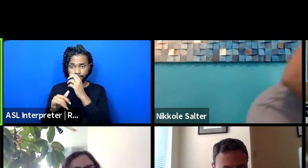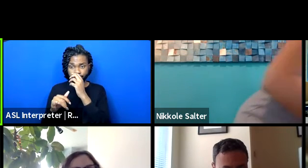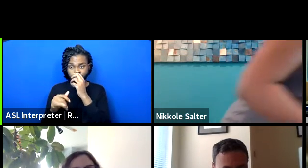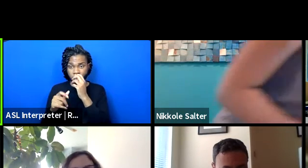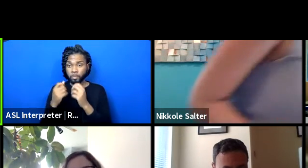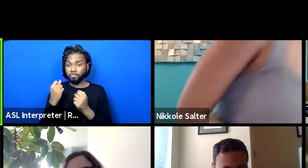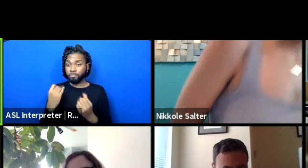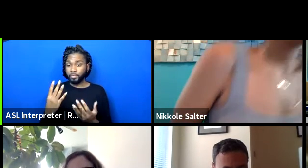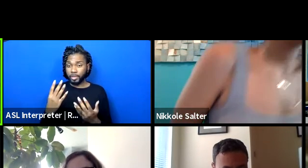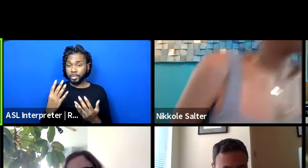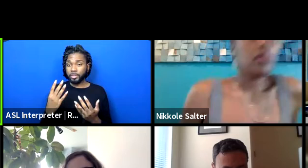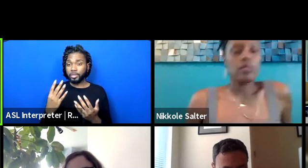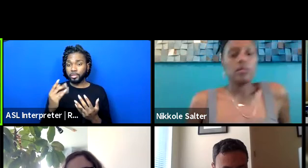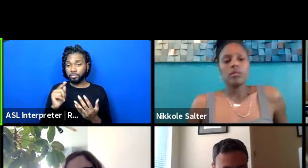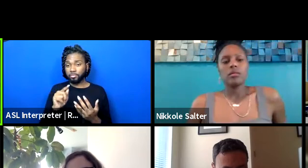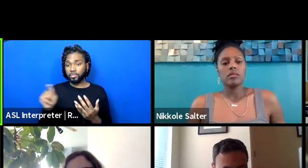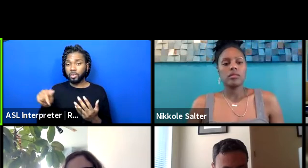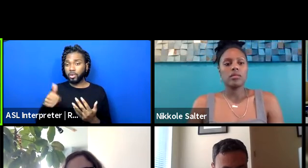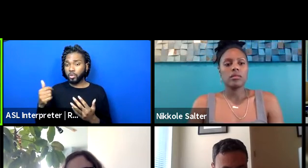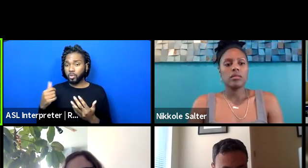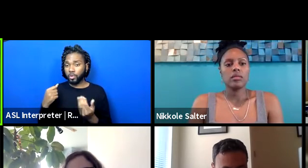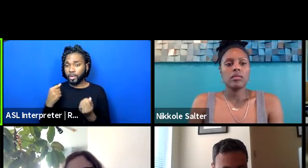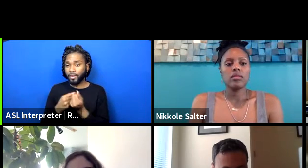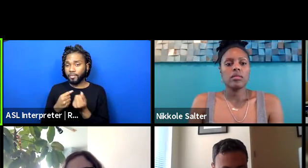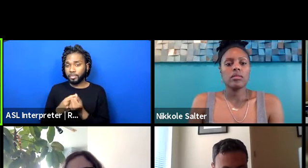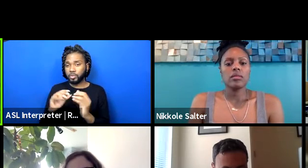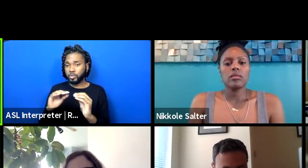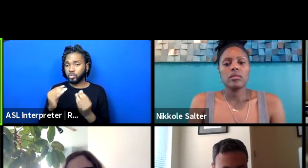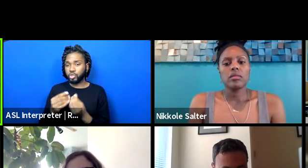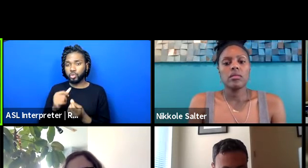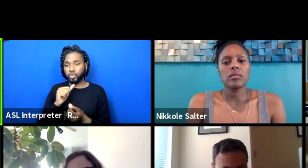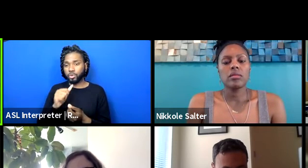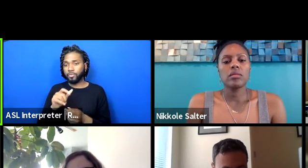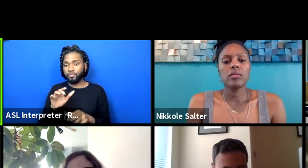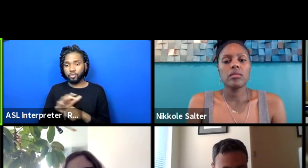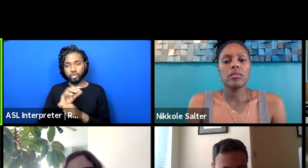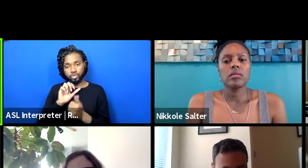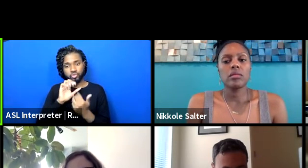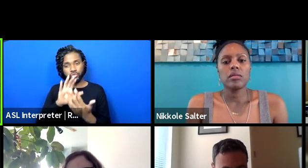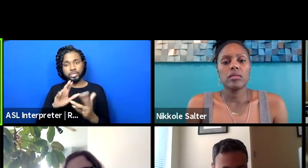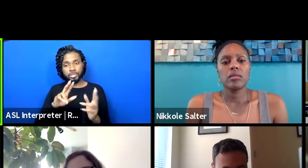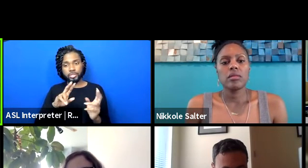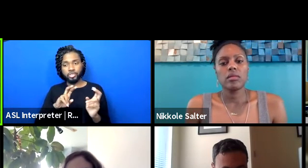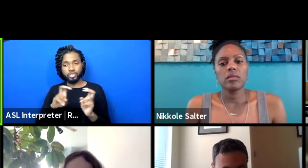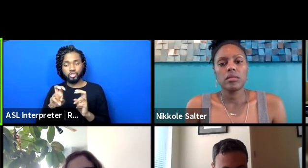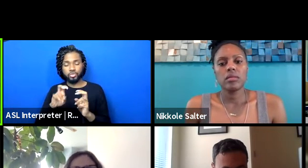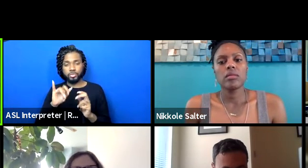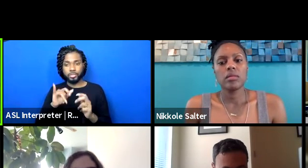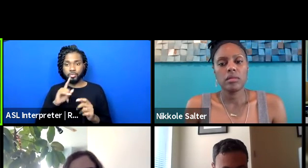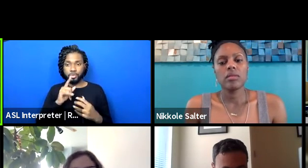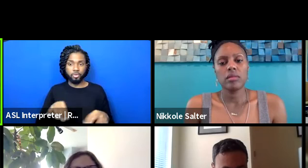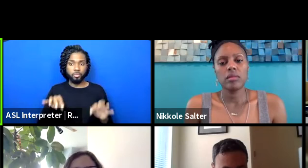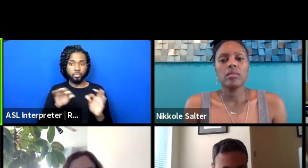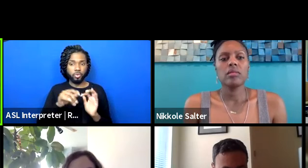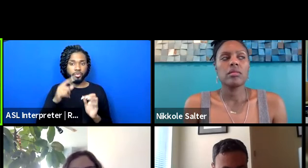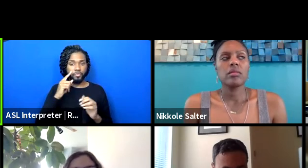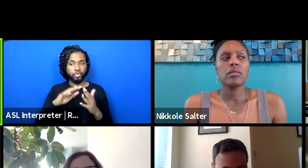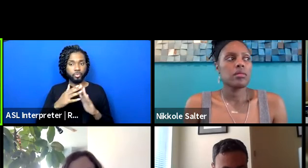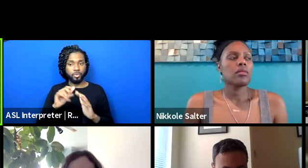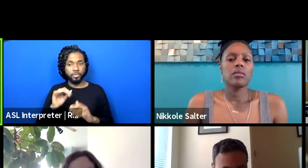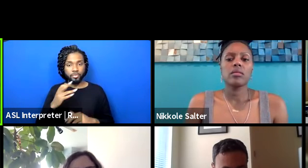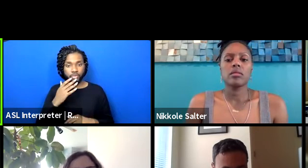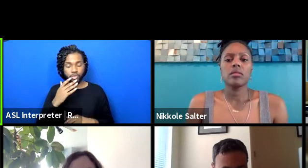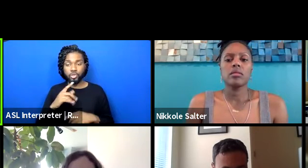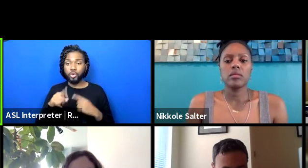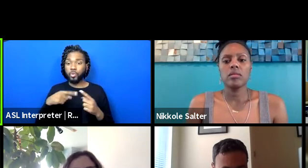other advocacy organizations were not addressing the issues that mattered to communities of color. So when we go to the Hill, when we go to the